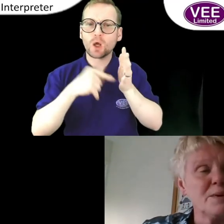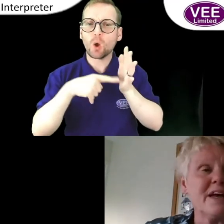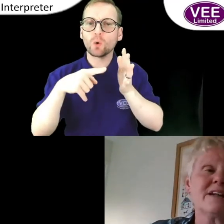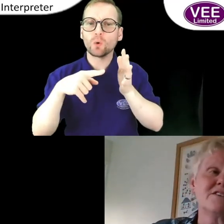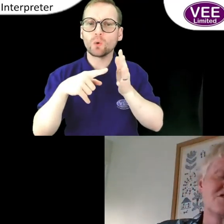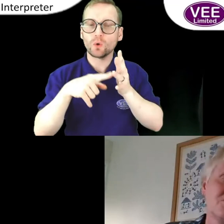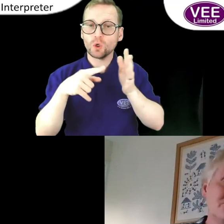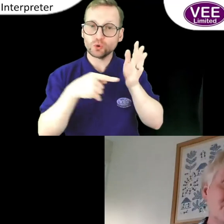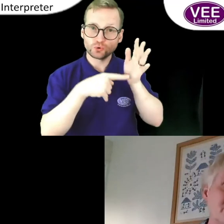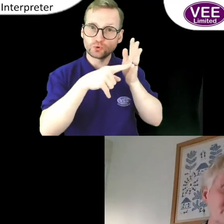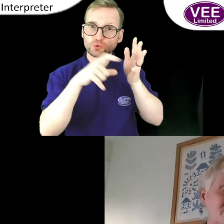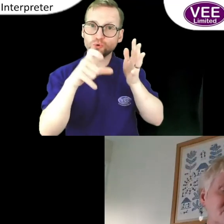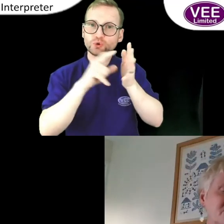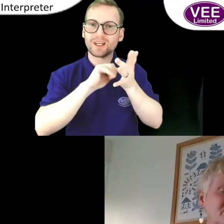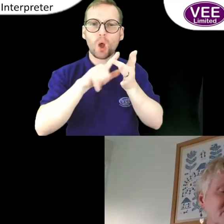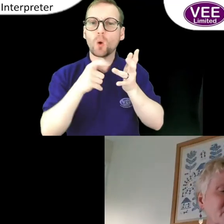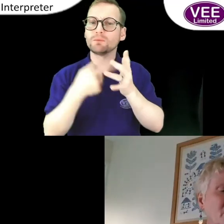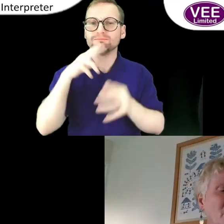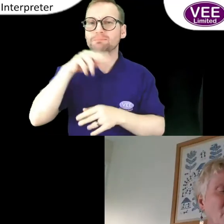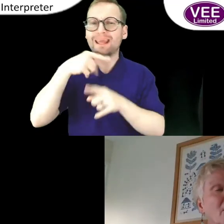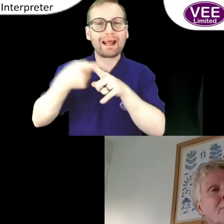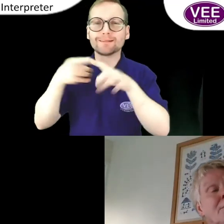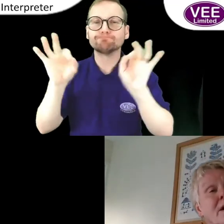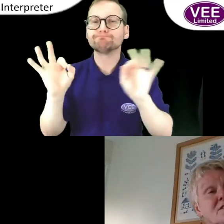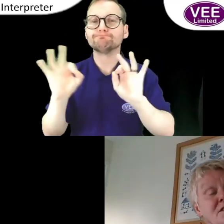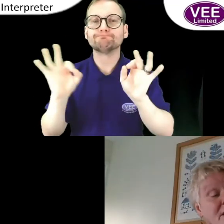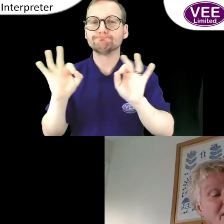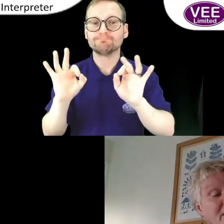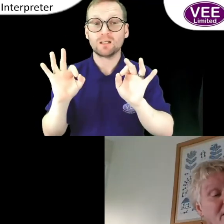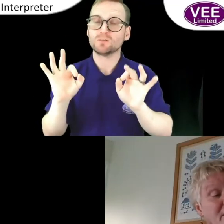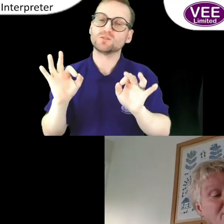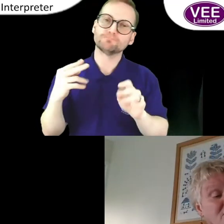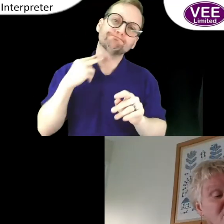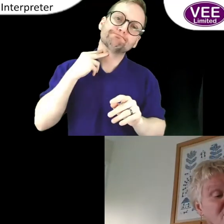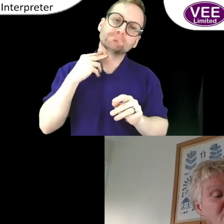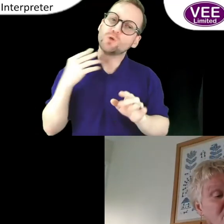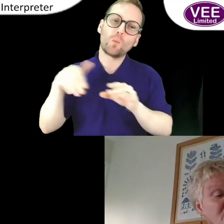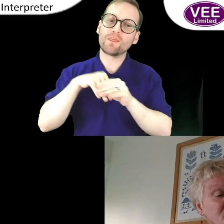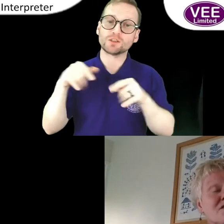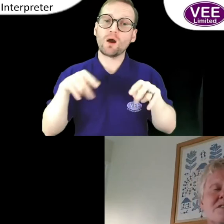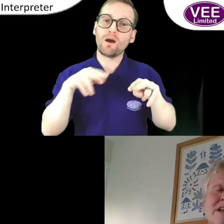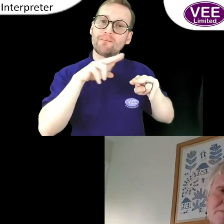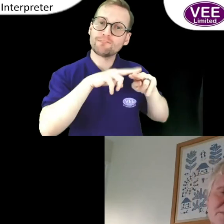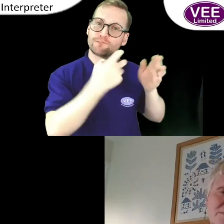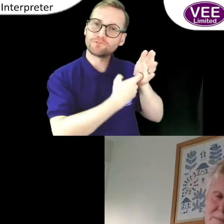doesn't speak English and couldn't be with us this evening, but Francesco